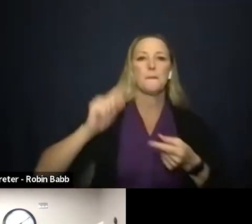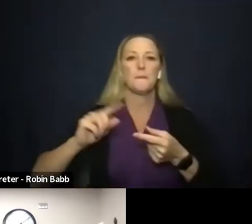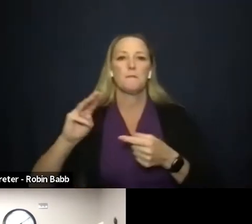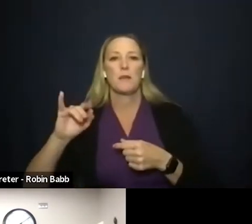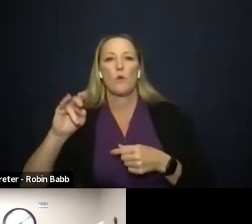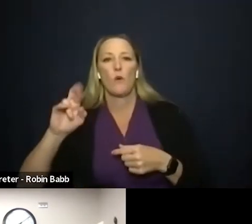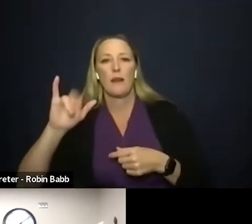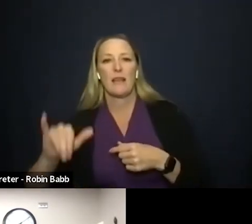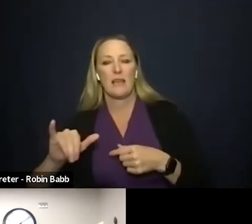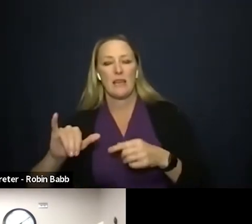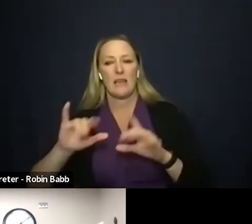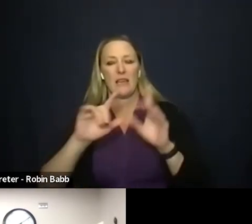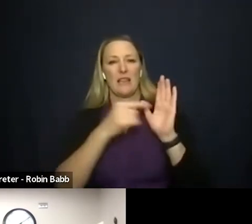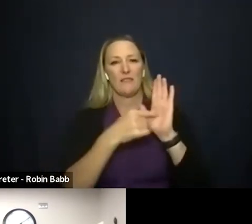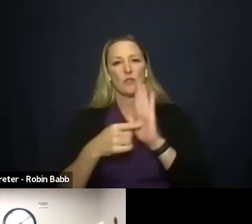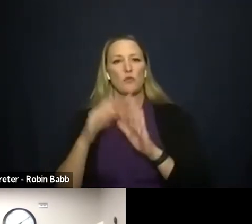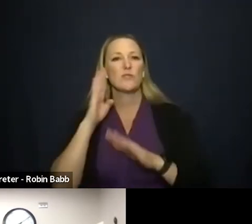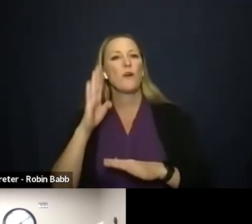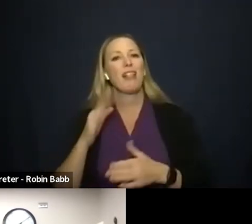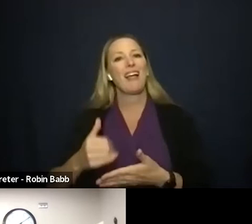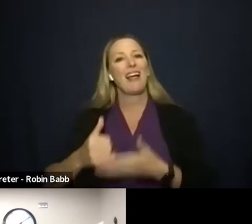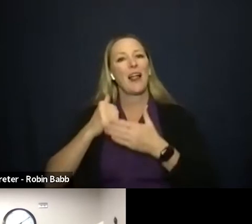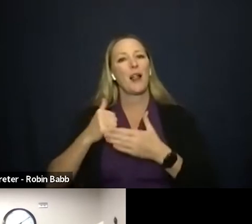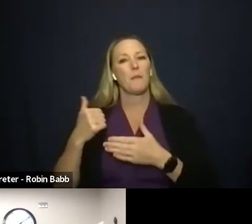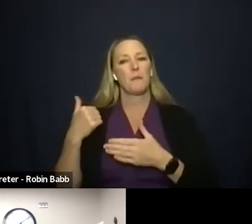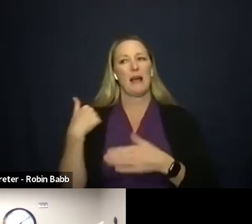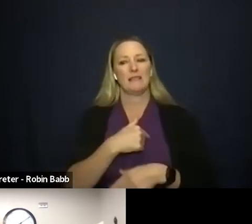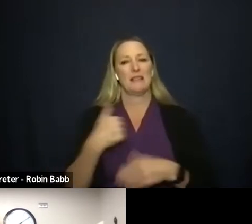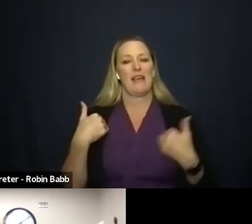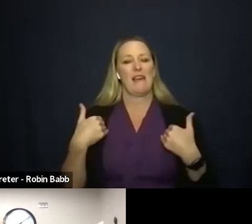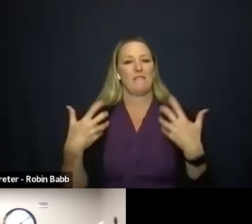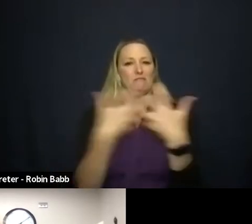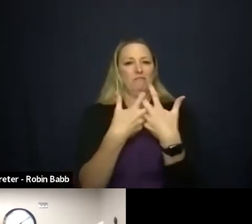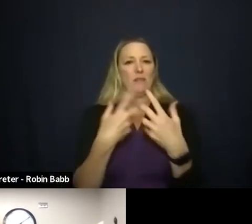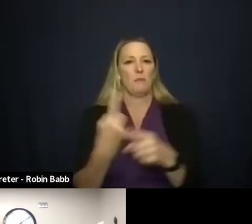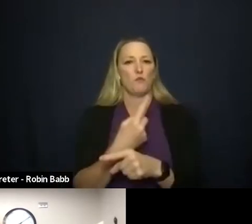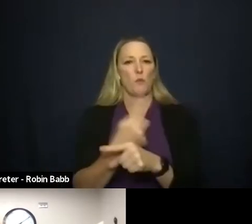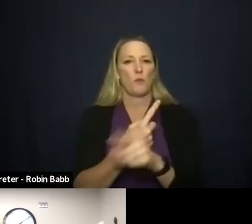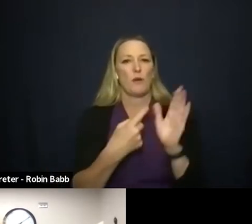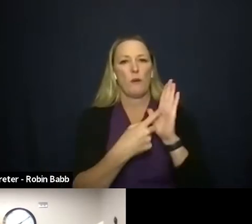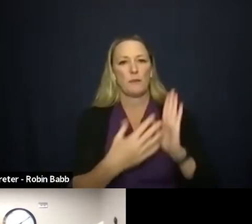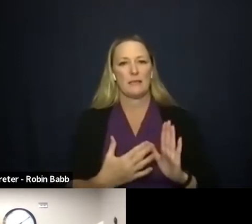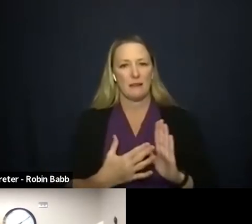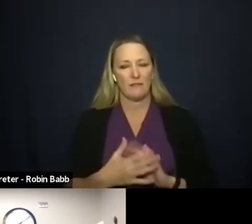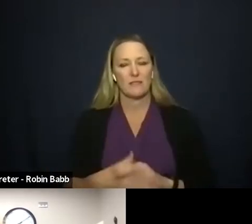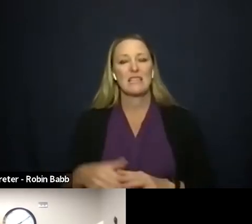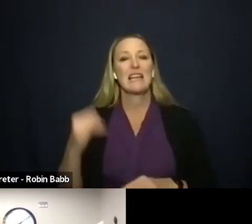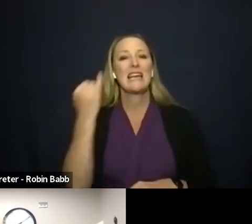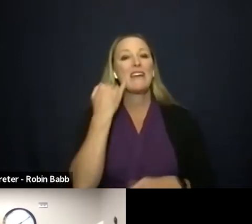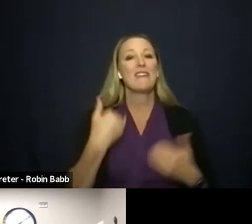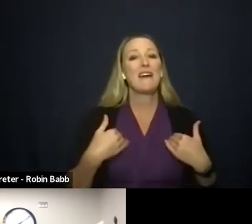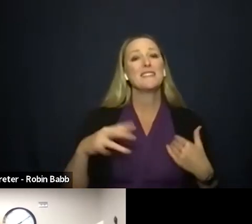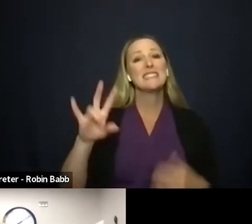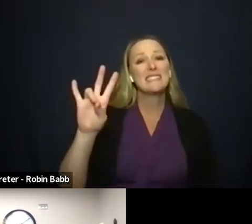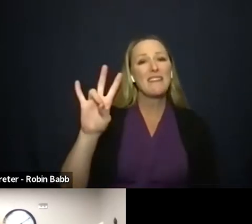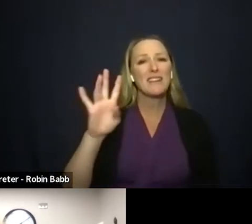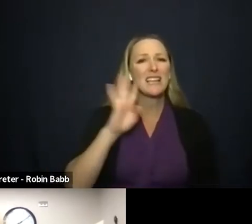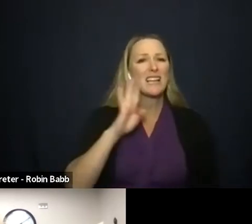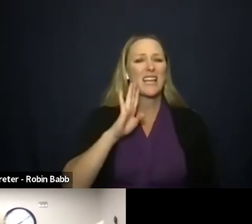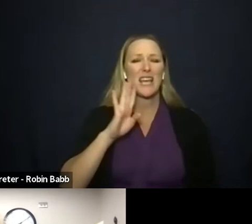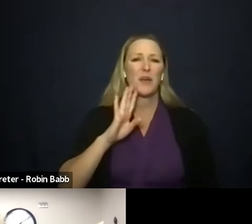elect representatives who share their background any seven-member district will only dilute the ability of communities of interest to elect fair